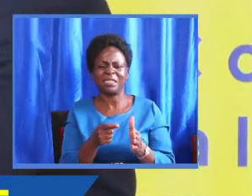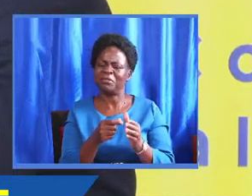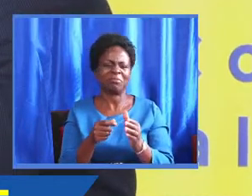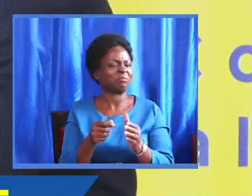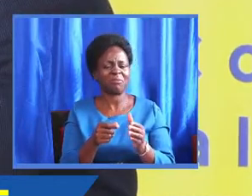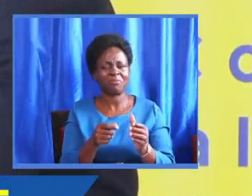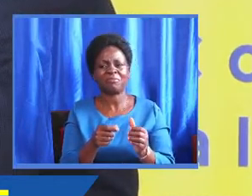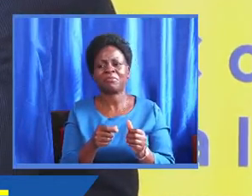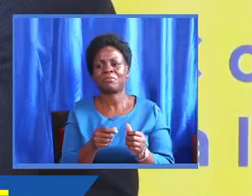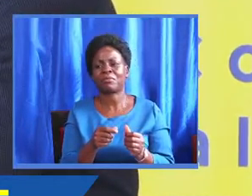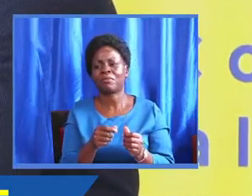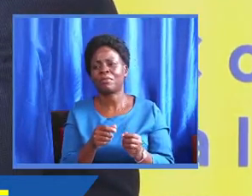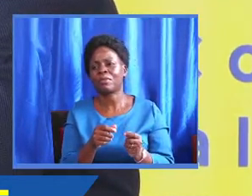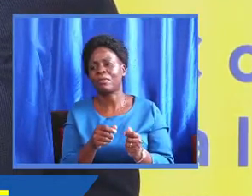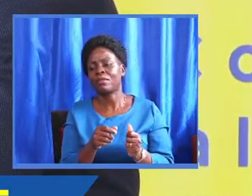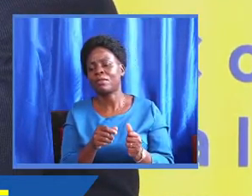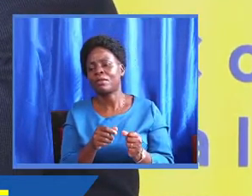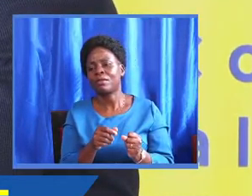buy.